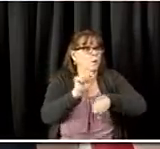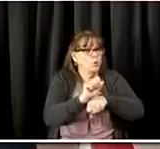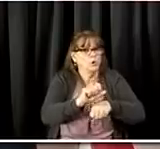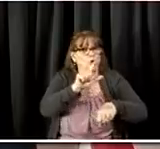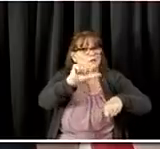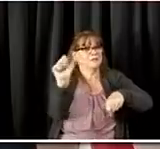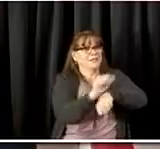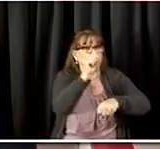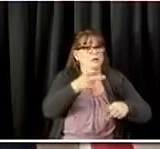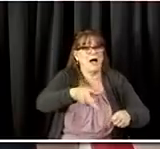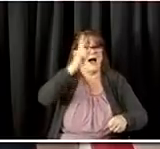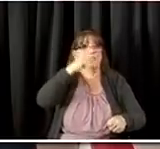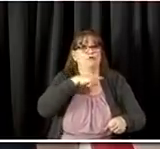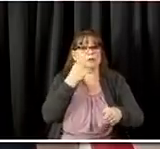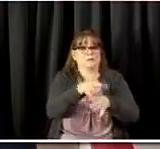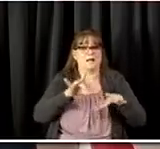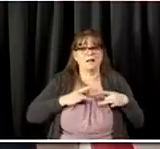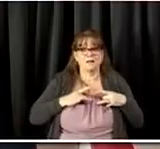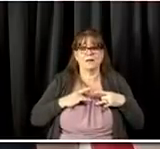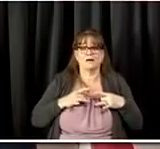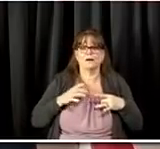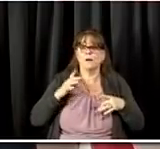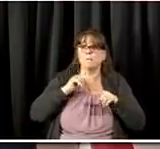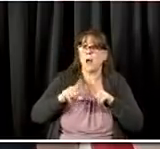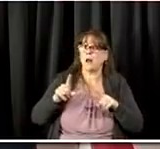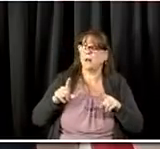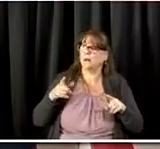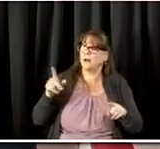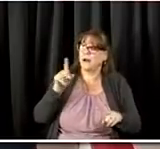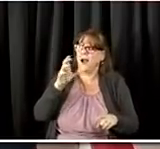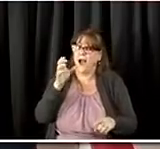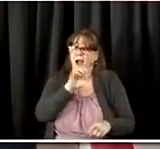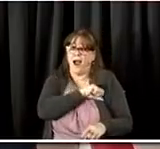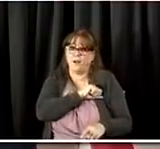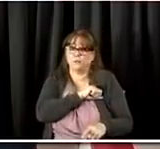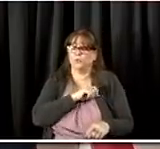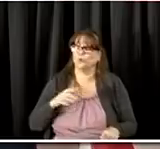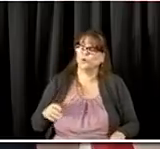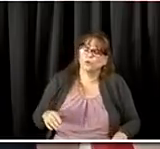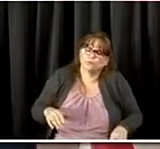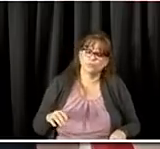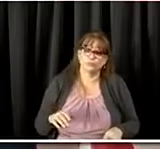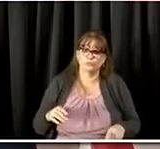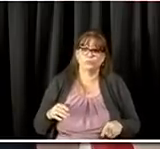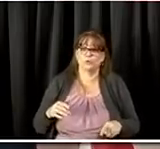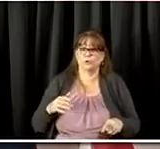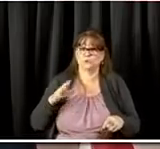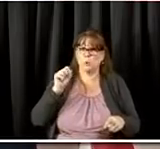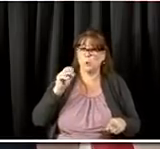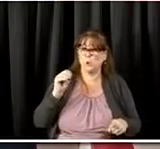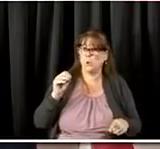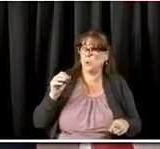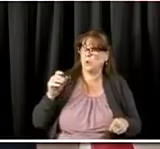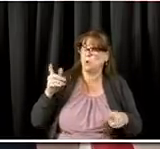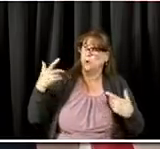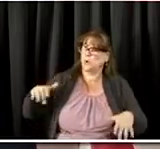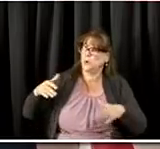personal responsibility as the reason for many of our current negative trends as opposed to these many other system-wide